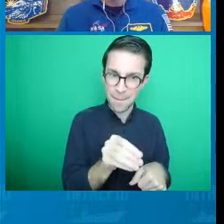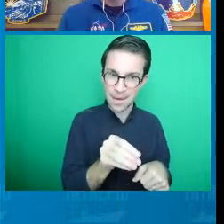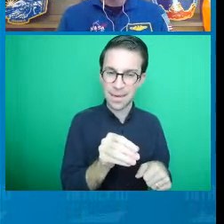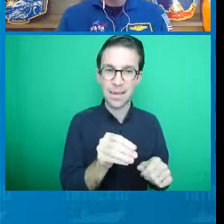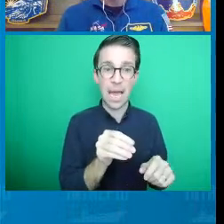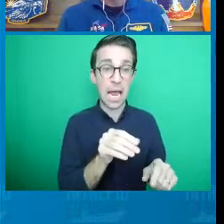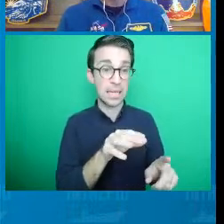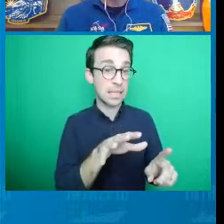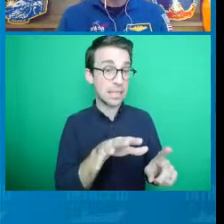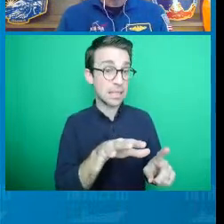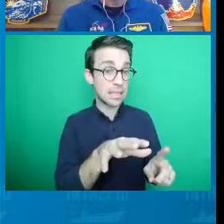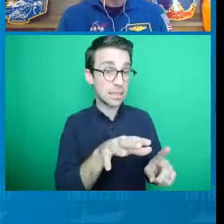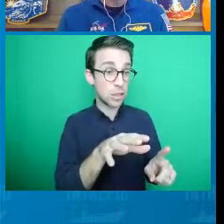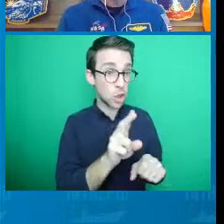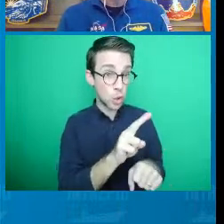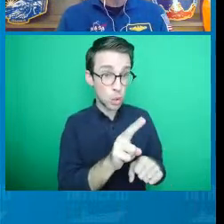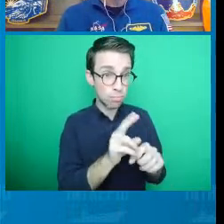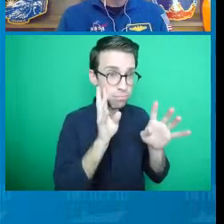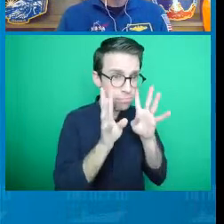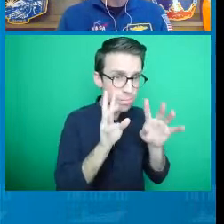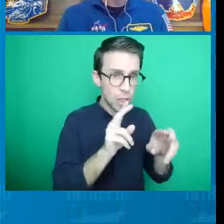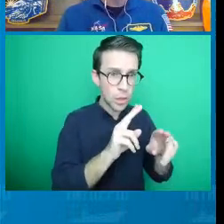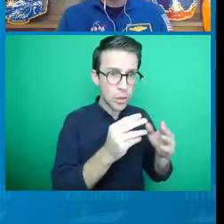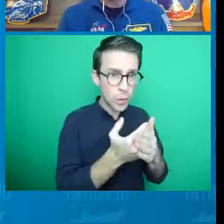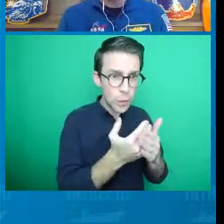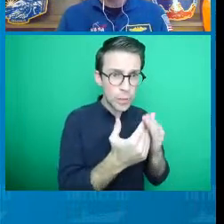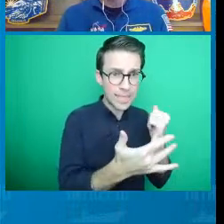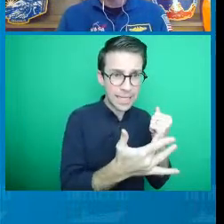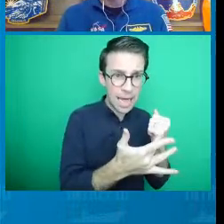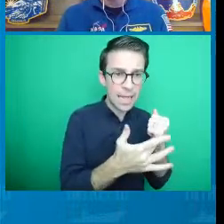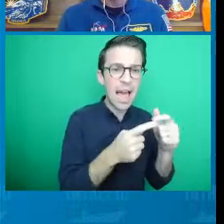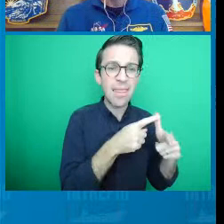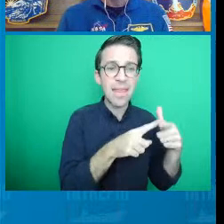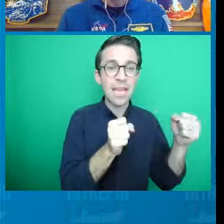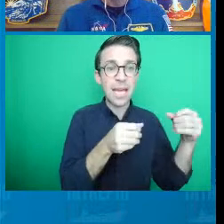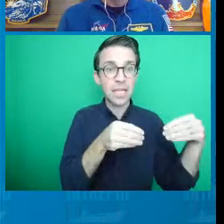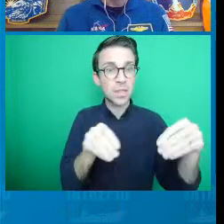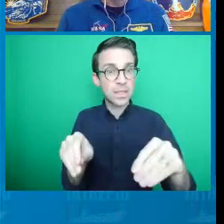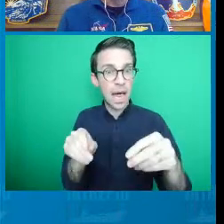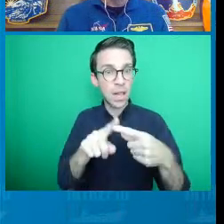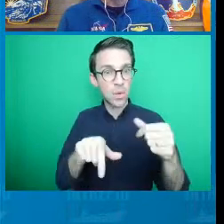to other groups that want to use low Earth orbit and